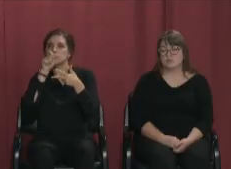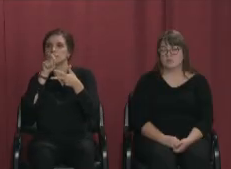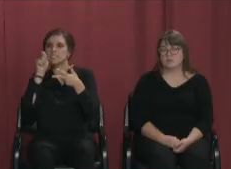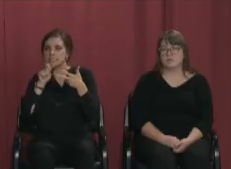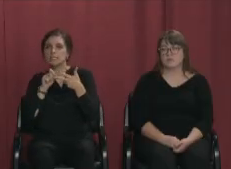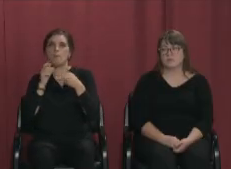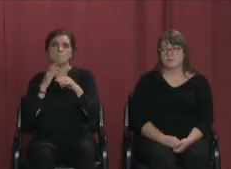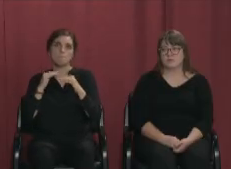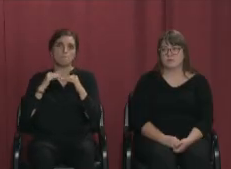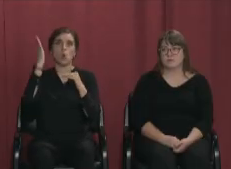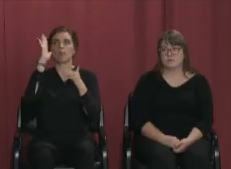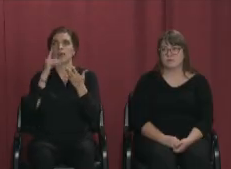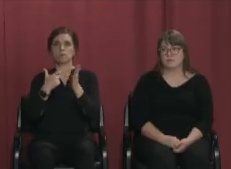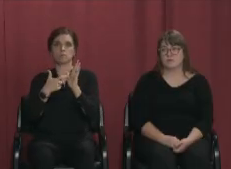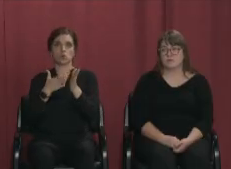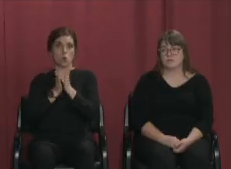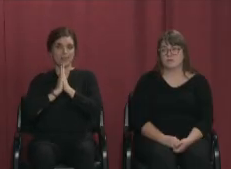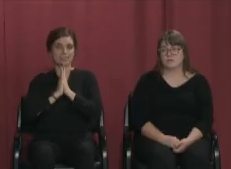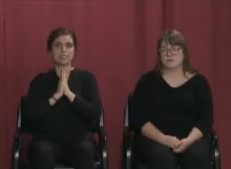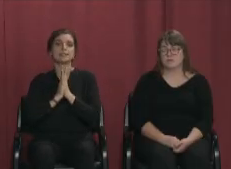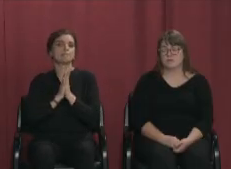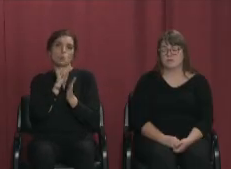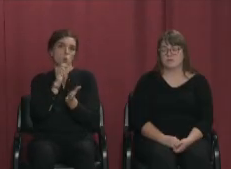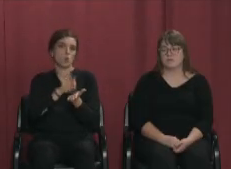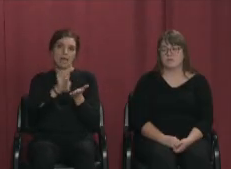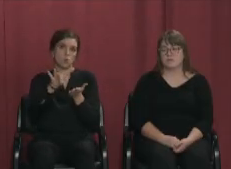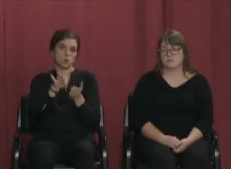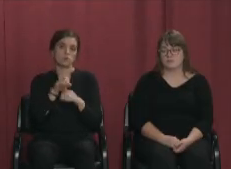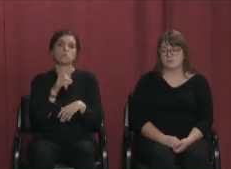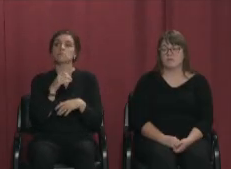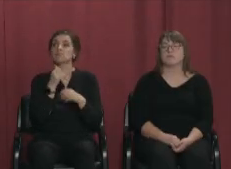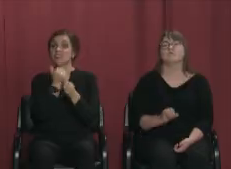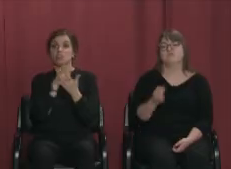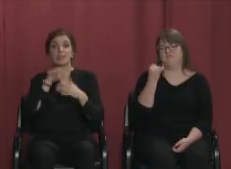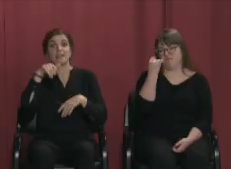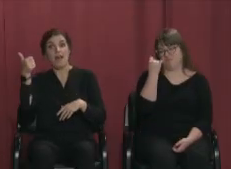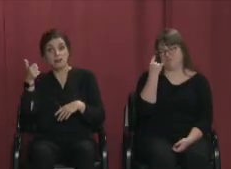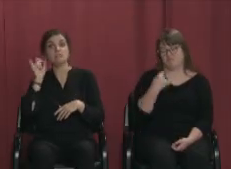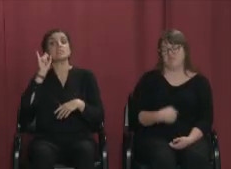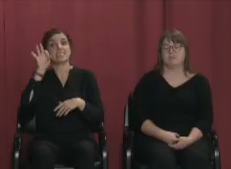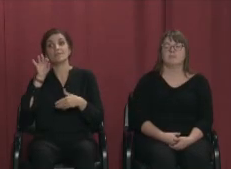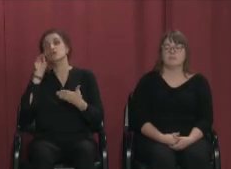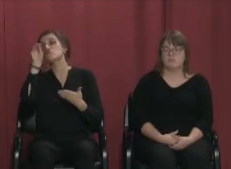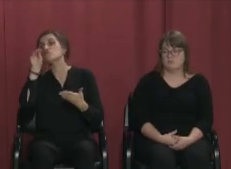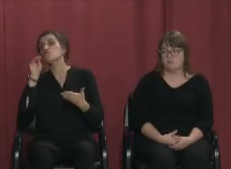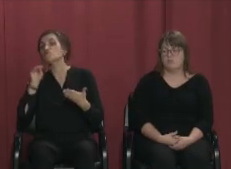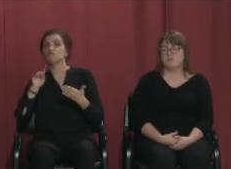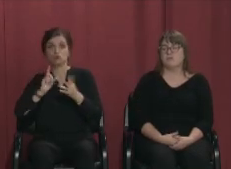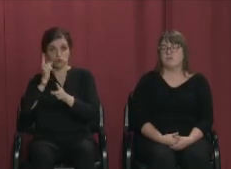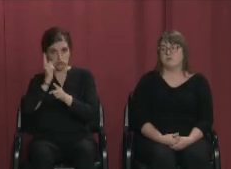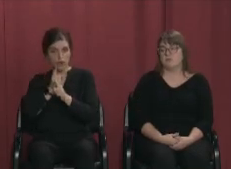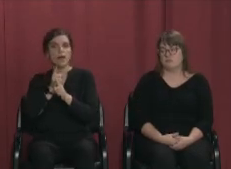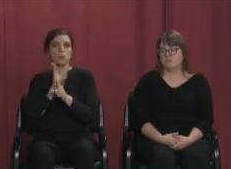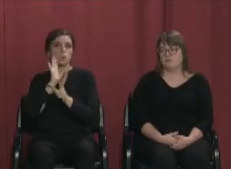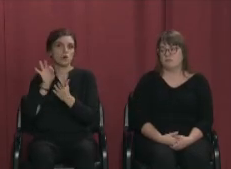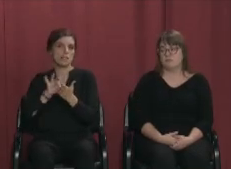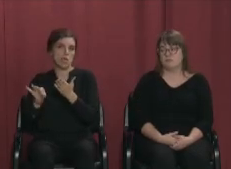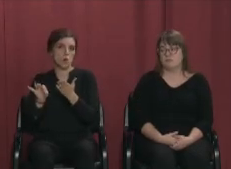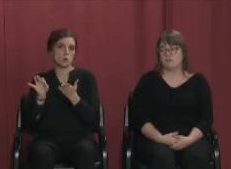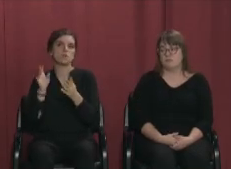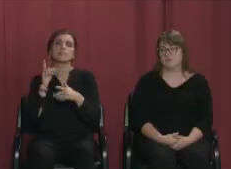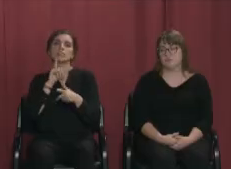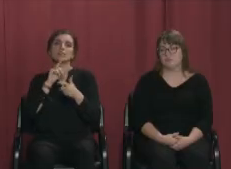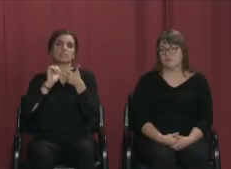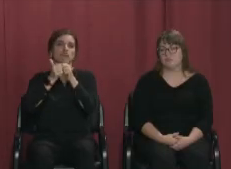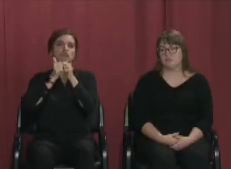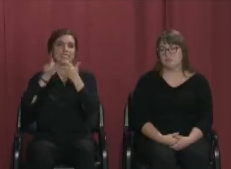counted. I gotcha. Everything else on your ballot, if you've done it correctly, will be counted. It is race specific. Okay, that's really helpful